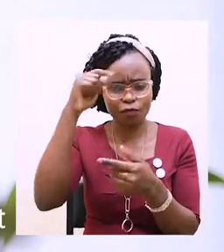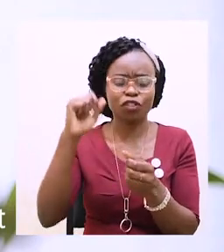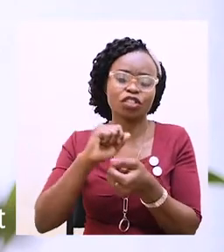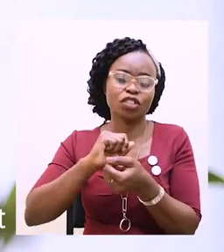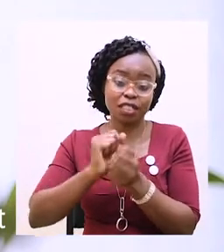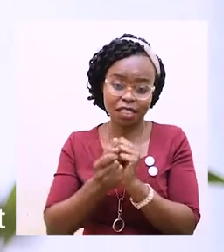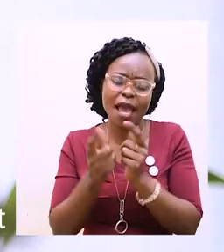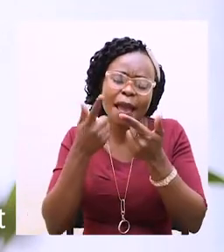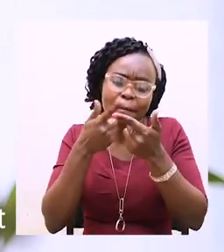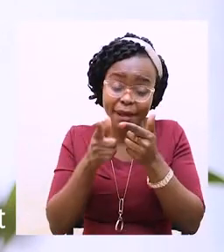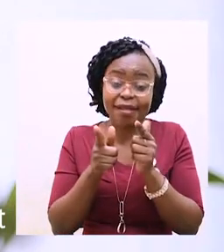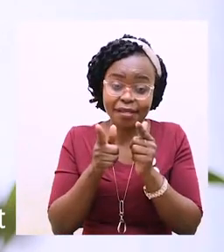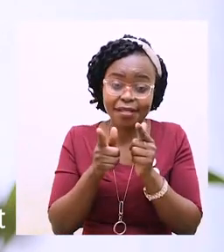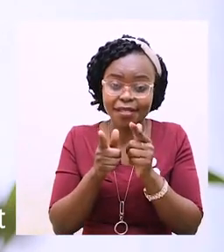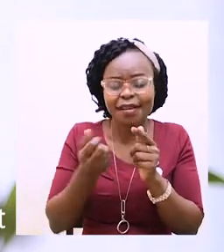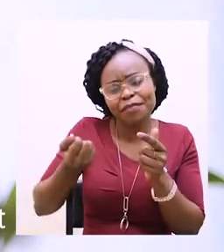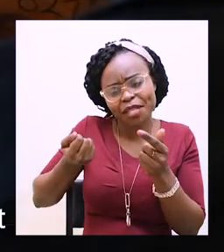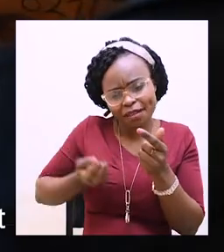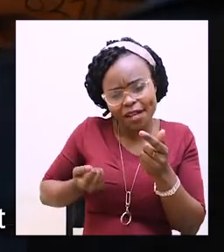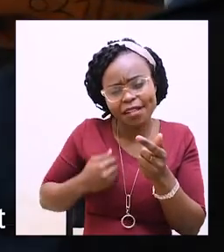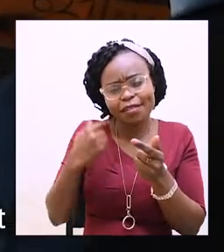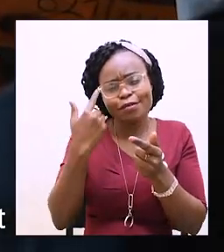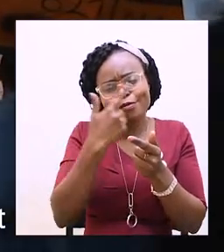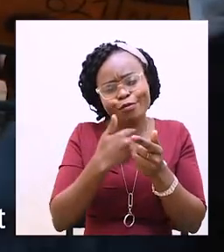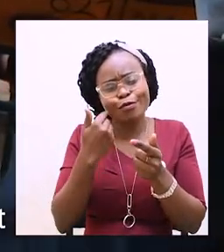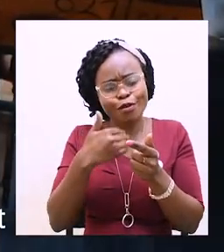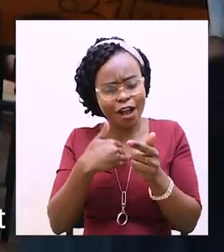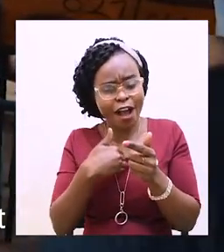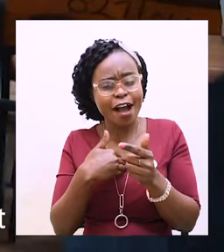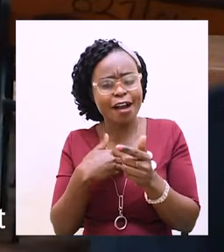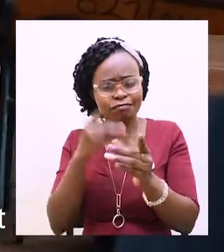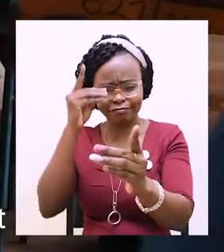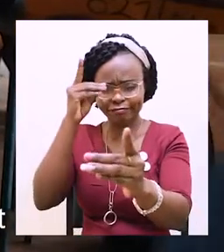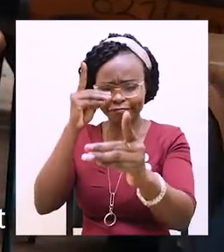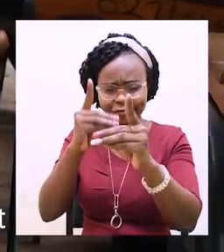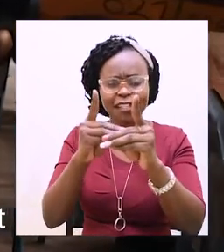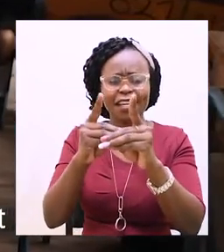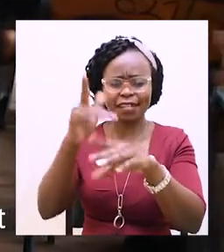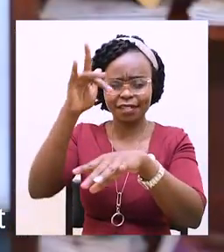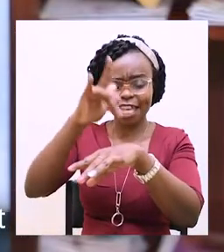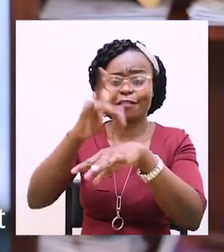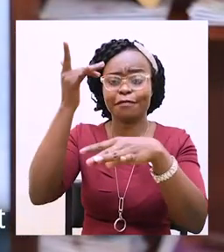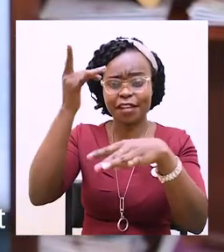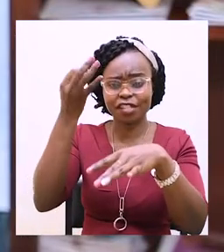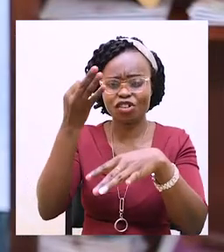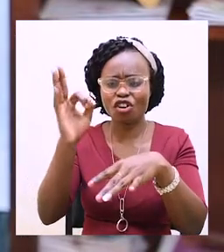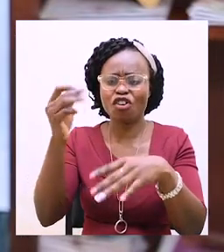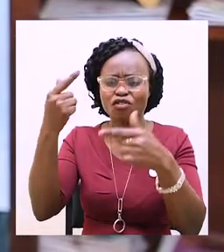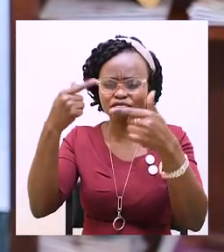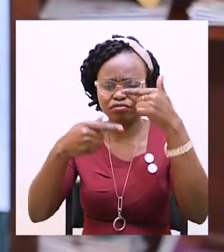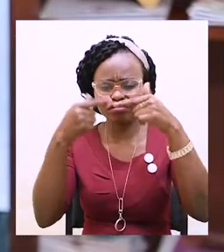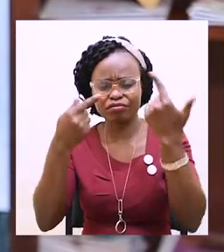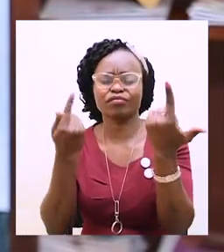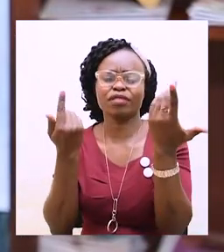policies. But the girls who are facing the direct effect of,